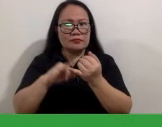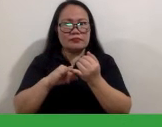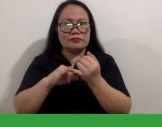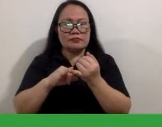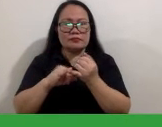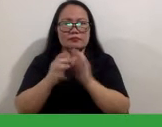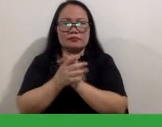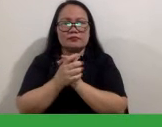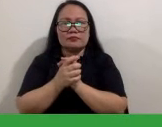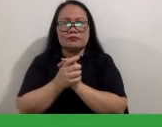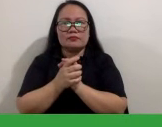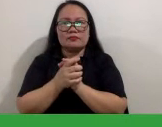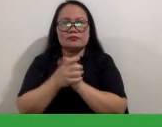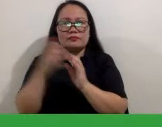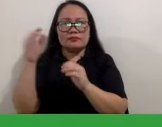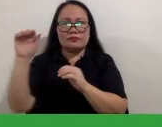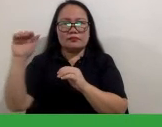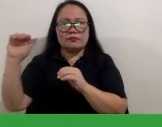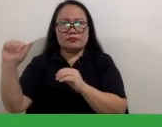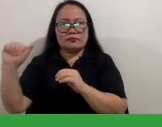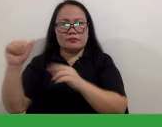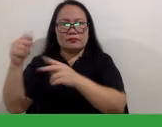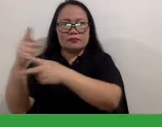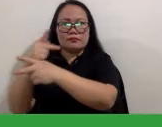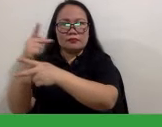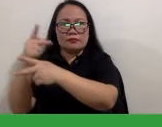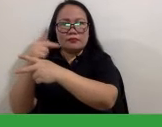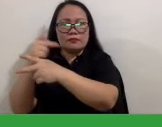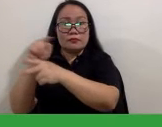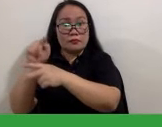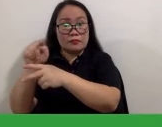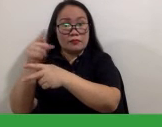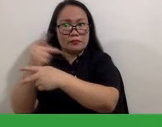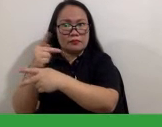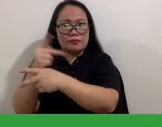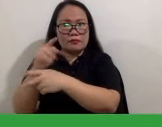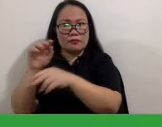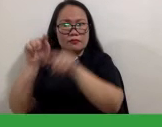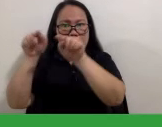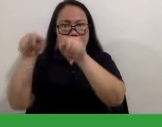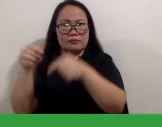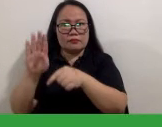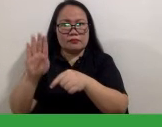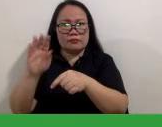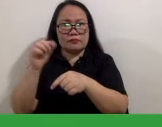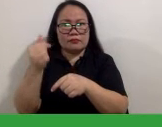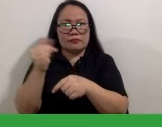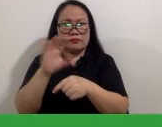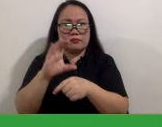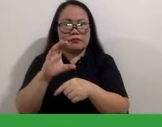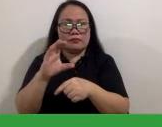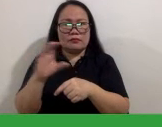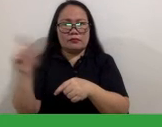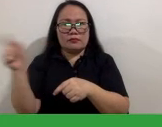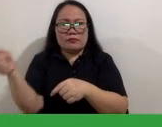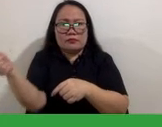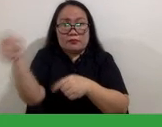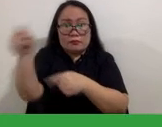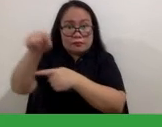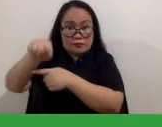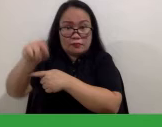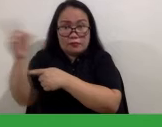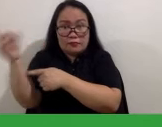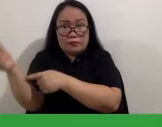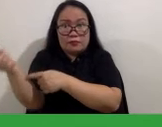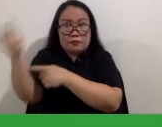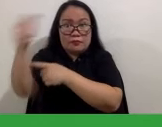here A times the quantity of B plus C, si A, ita-times mo kay B, that's why we have A times B. And then si